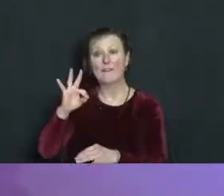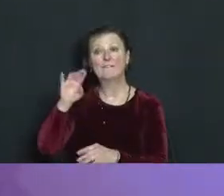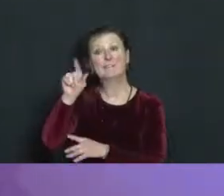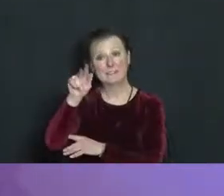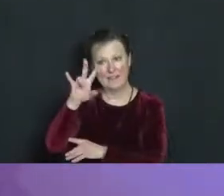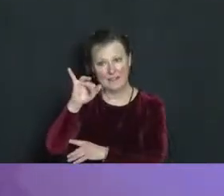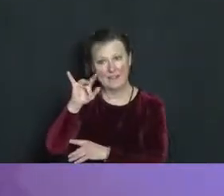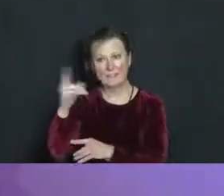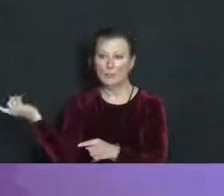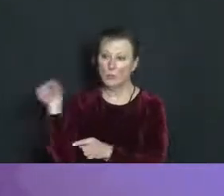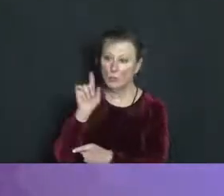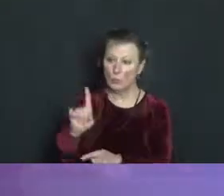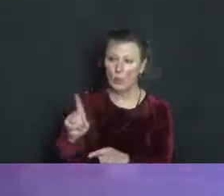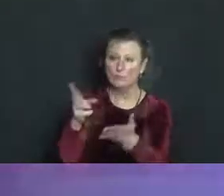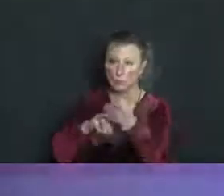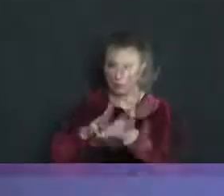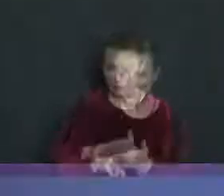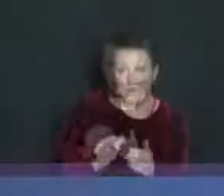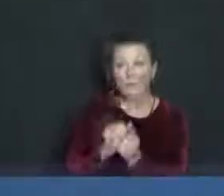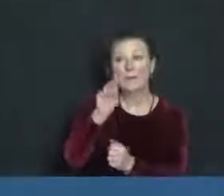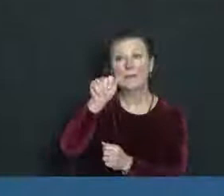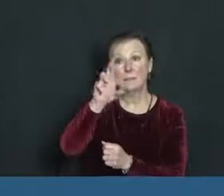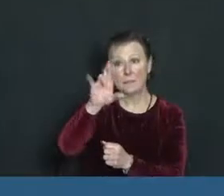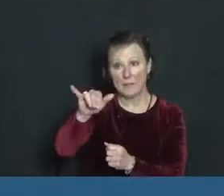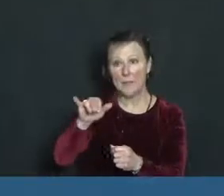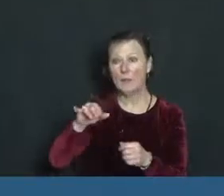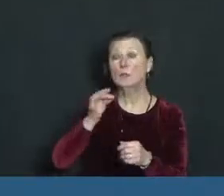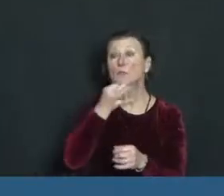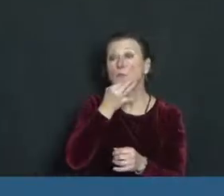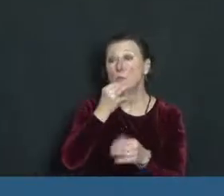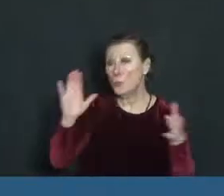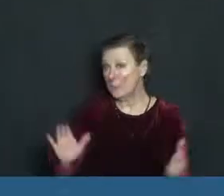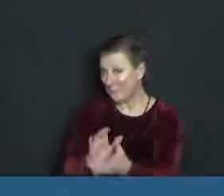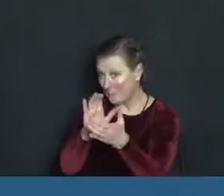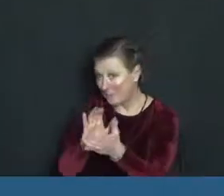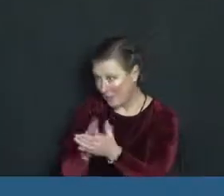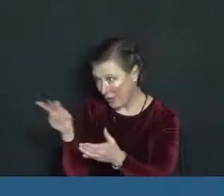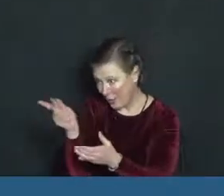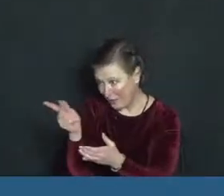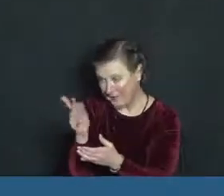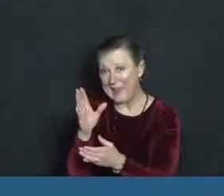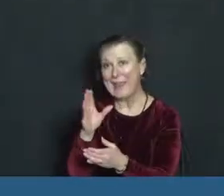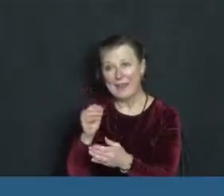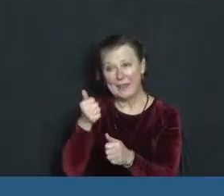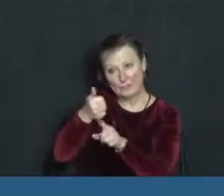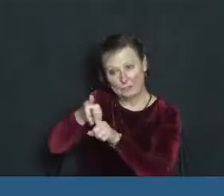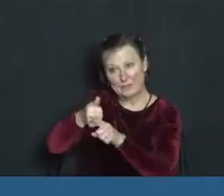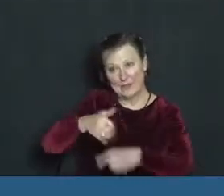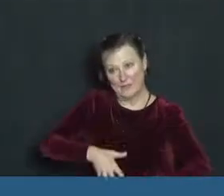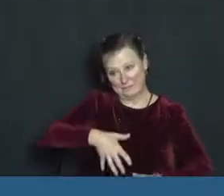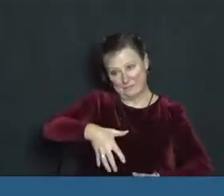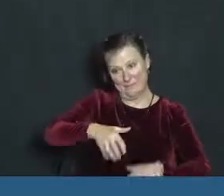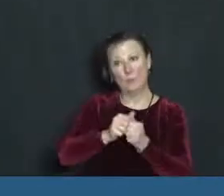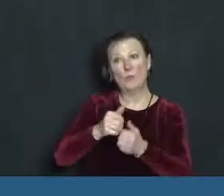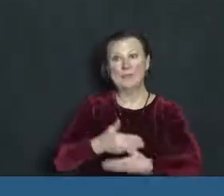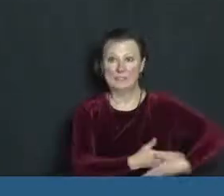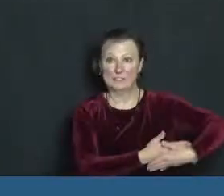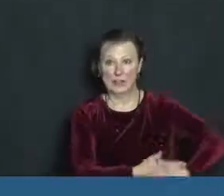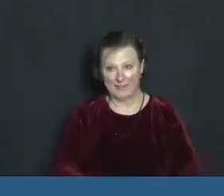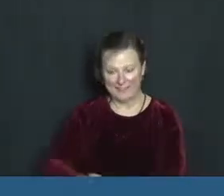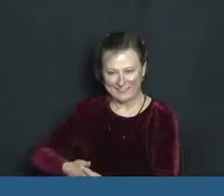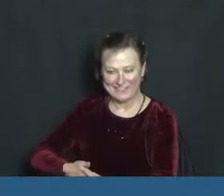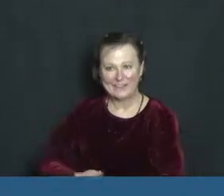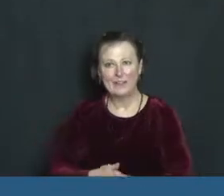to register with Mary, who was pledged to be married to him, and was expecting a child. While they were there,